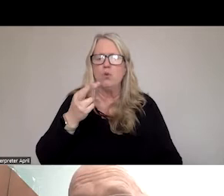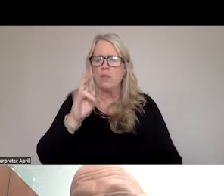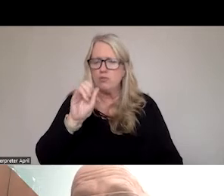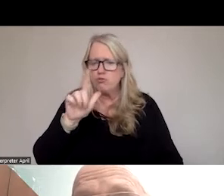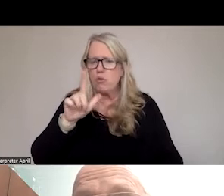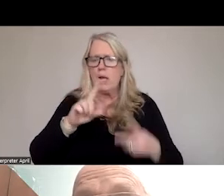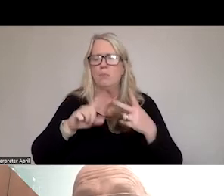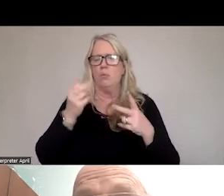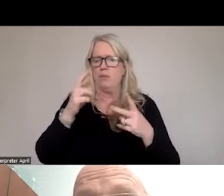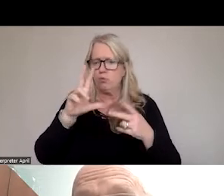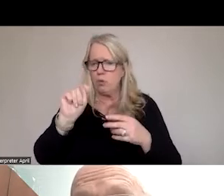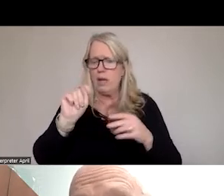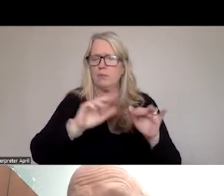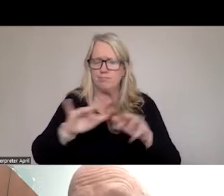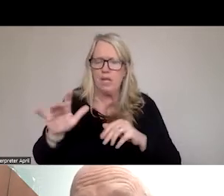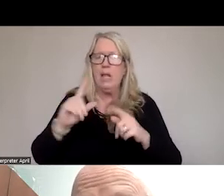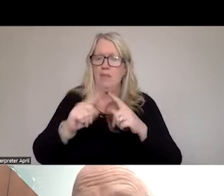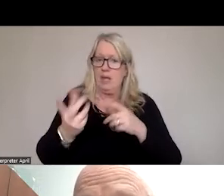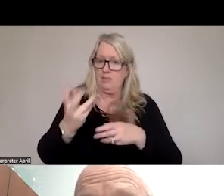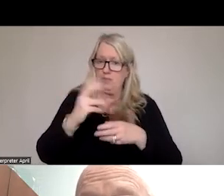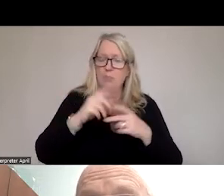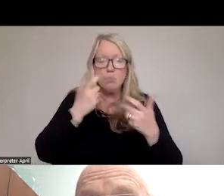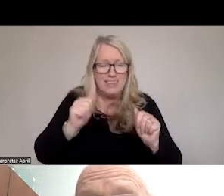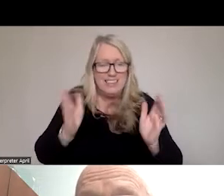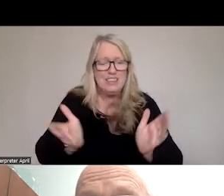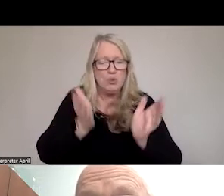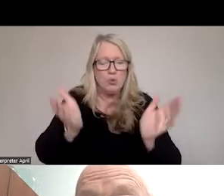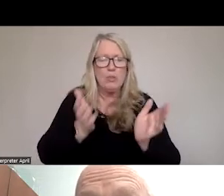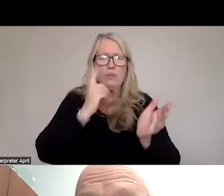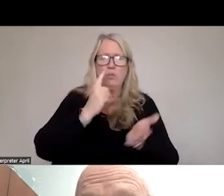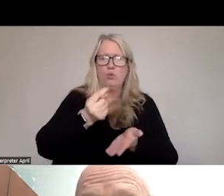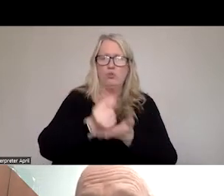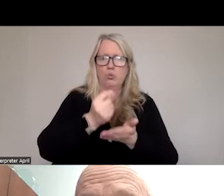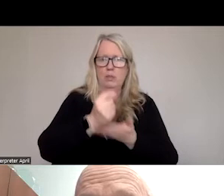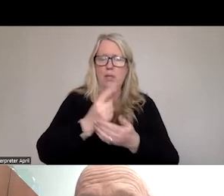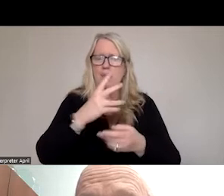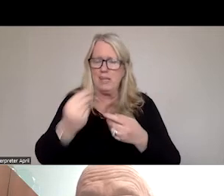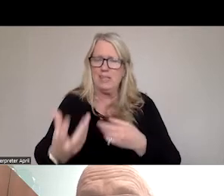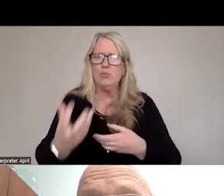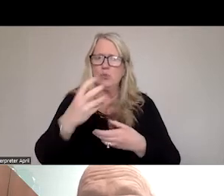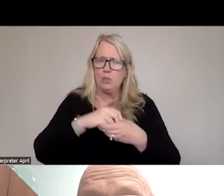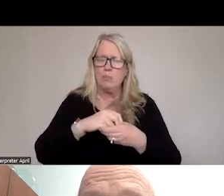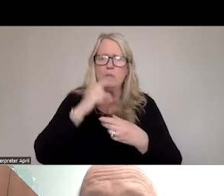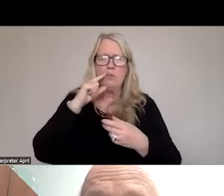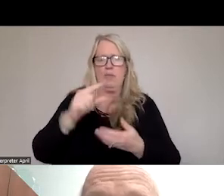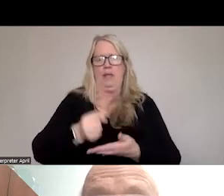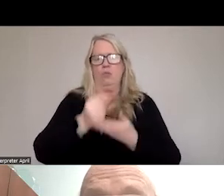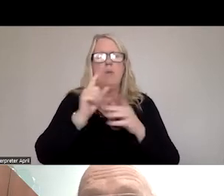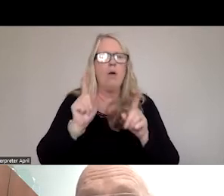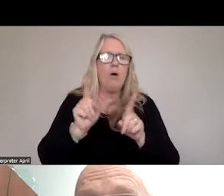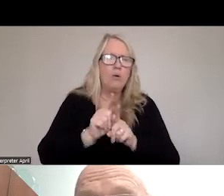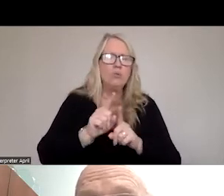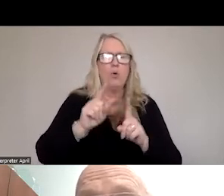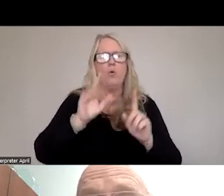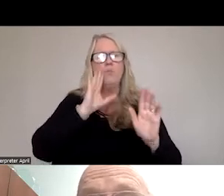Grants certainly encourage treatment and engaging people in treatment, but also